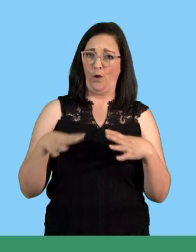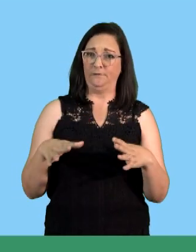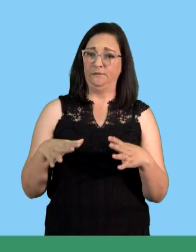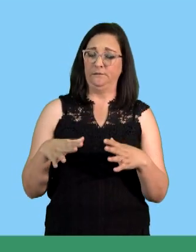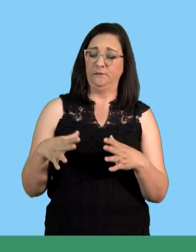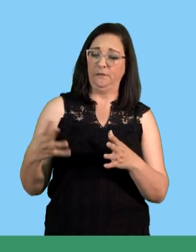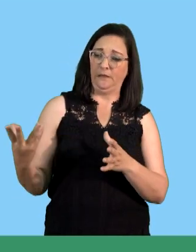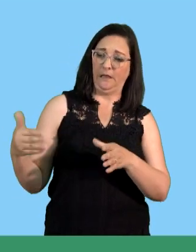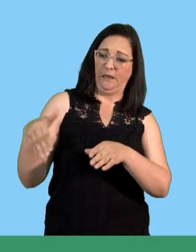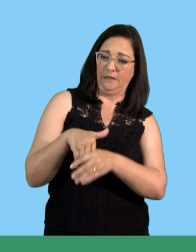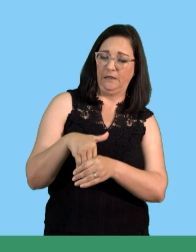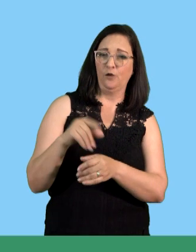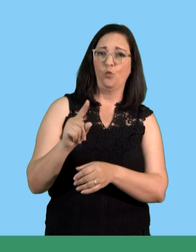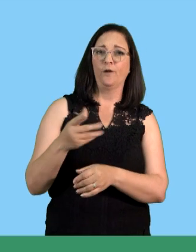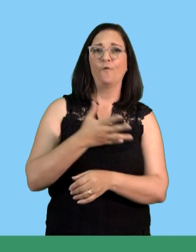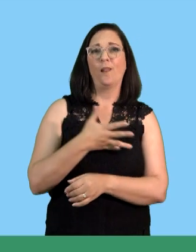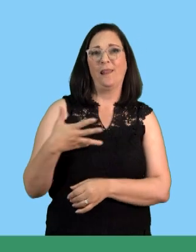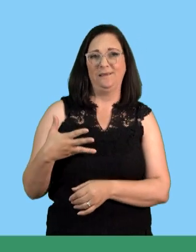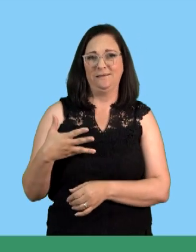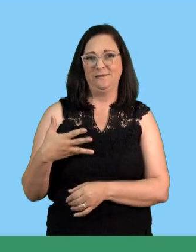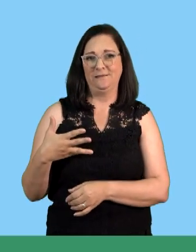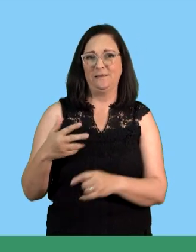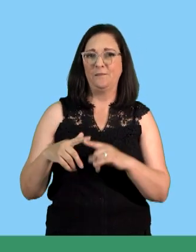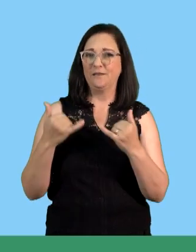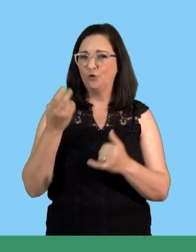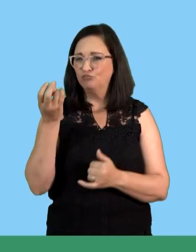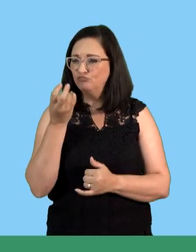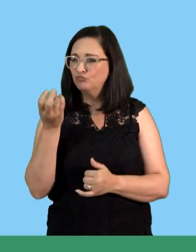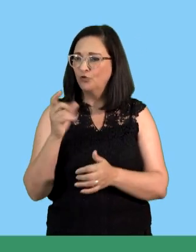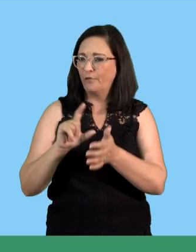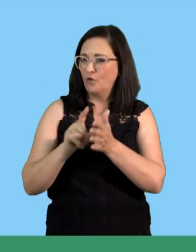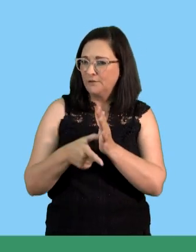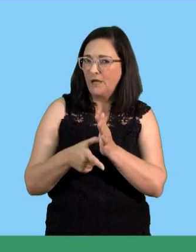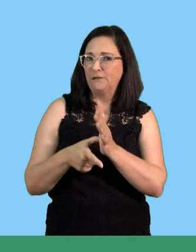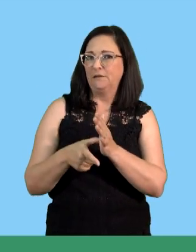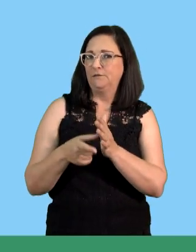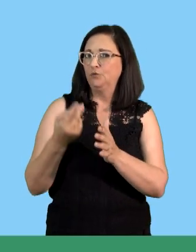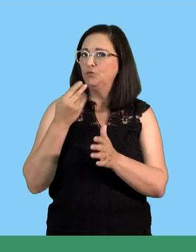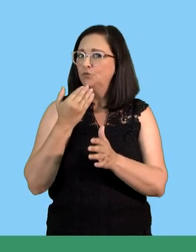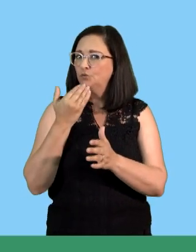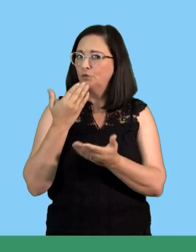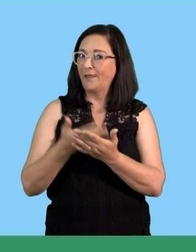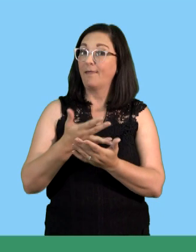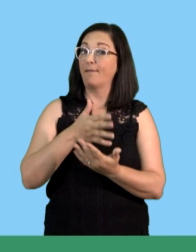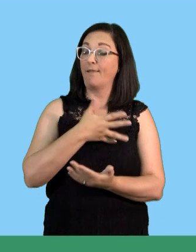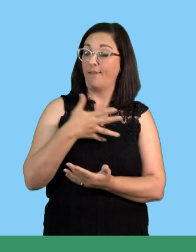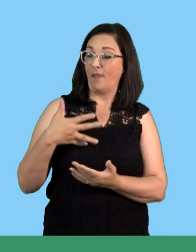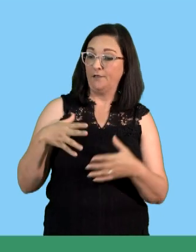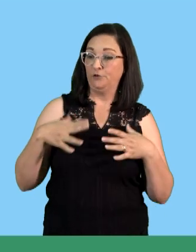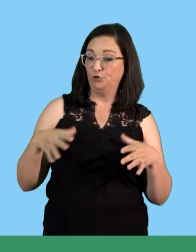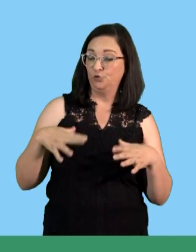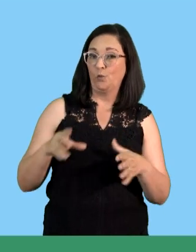ladies' wear too, and they are looking for the designer for ladies' wear. So they are looking for the designer for ladies'